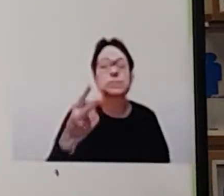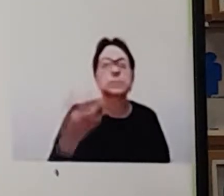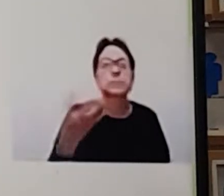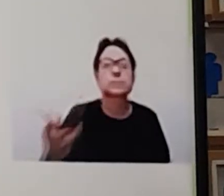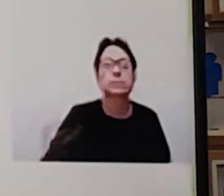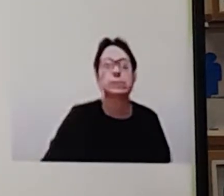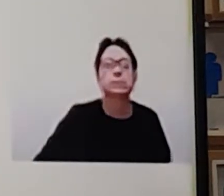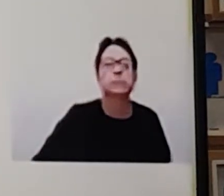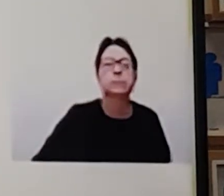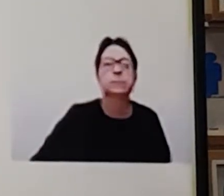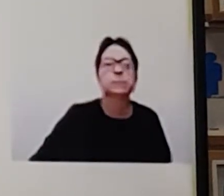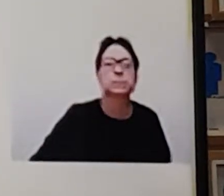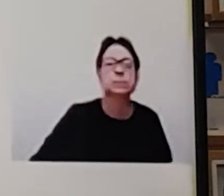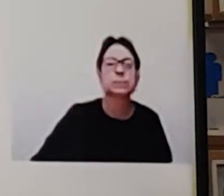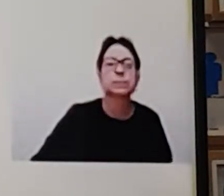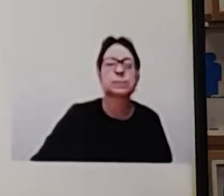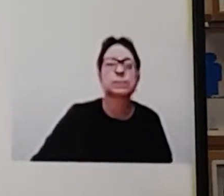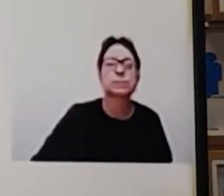meter long.